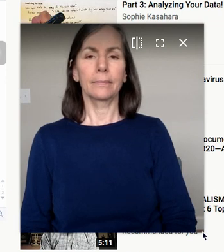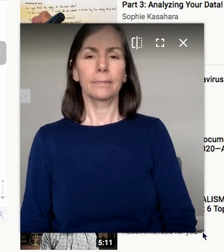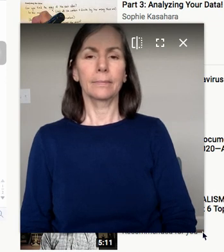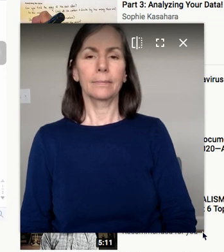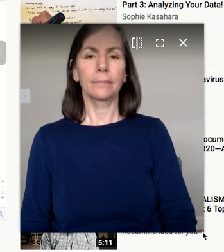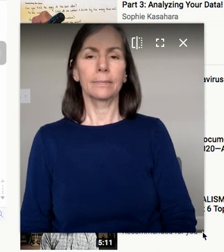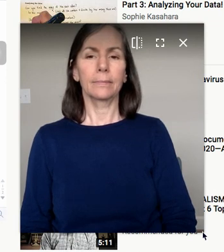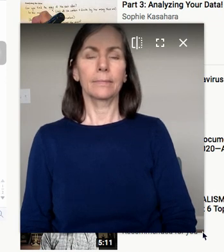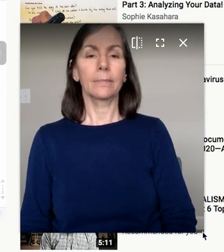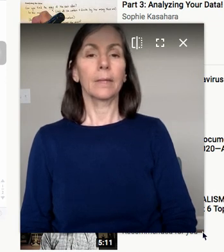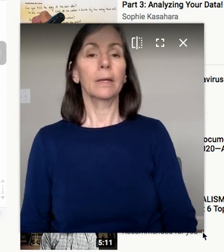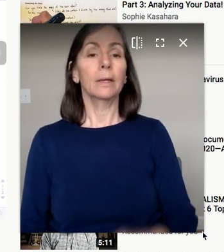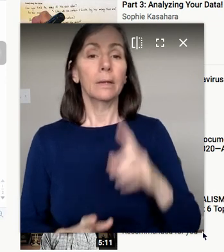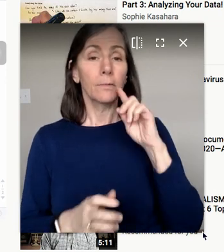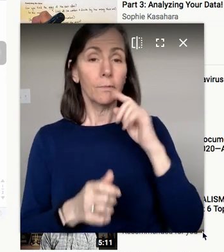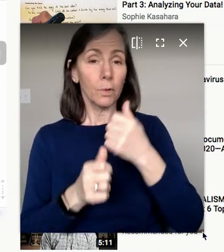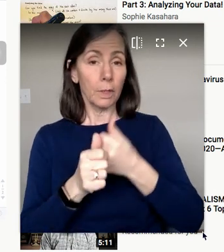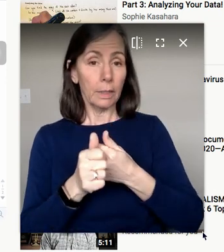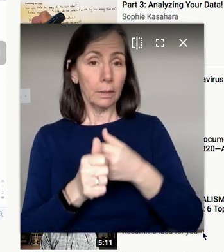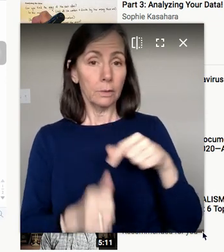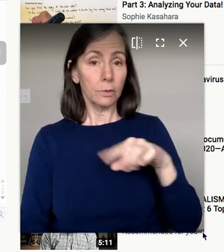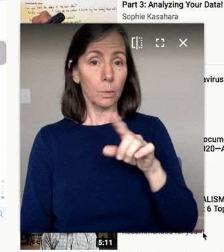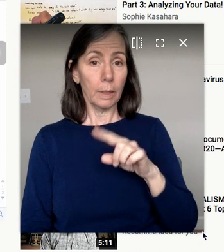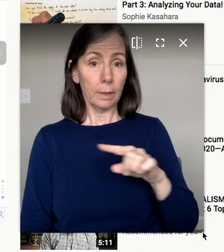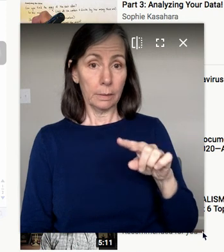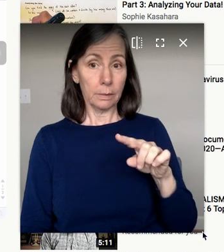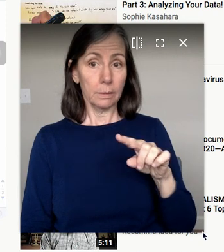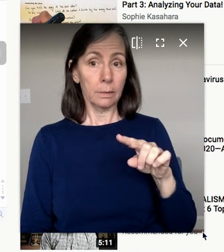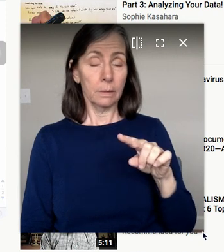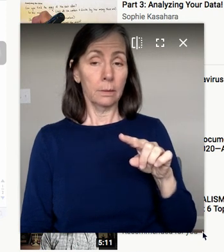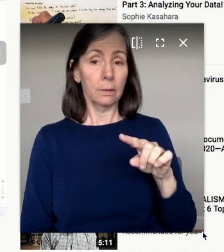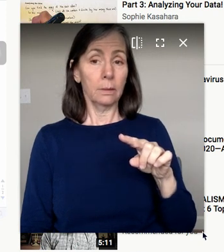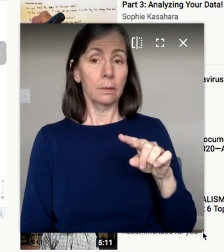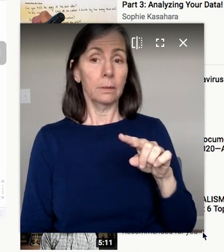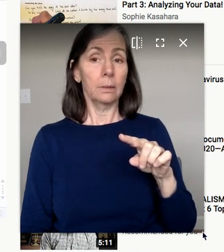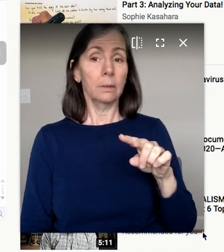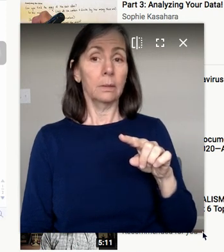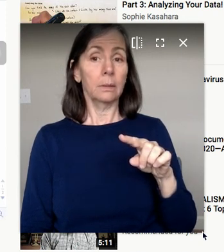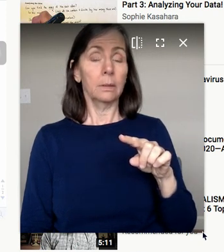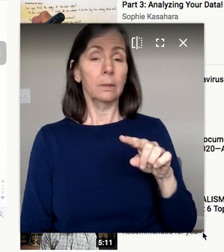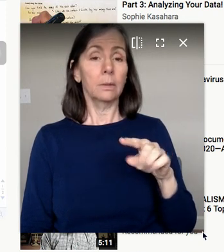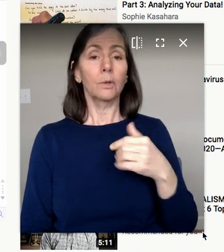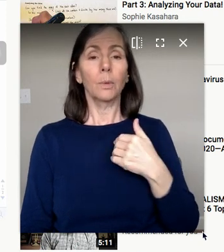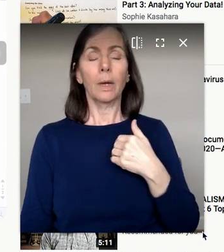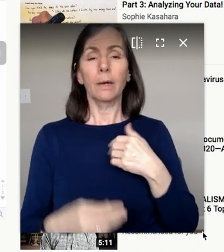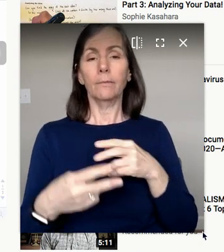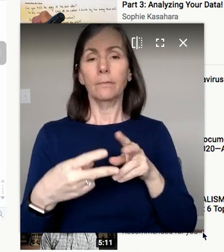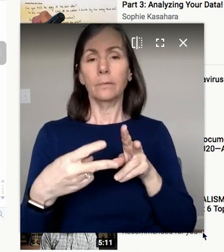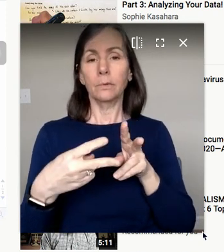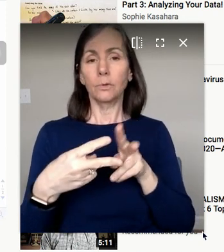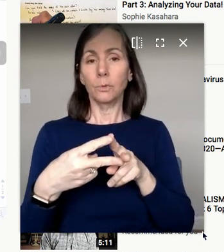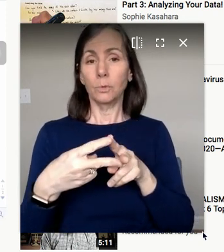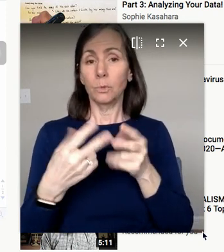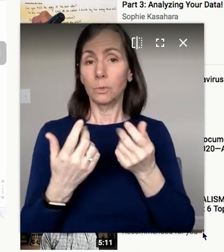And for each quiz on Schoology, you will have 2